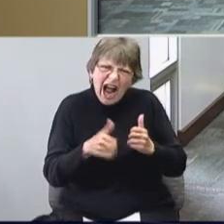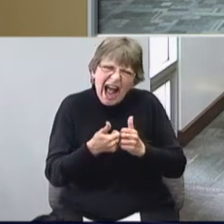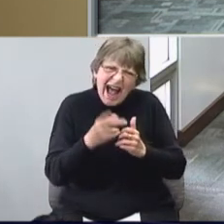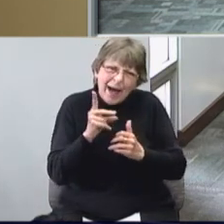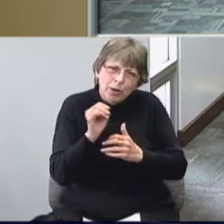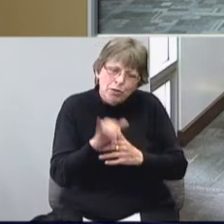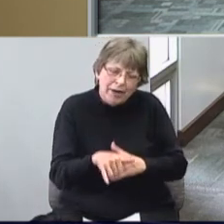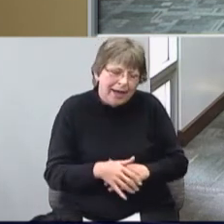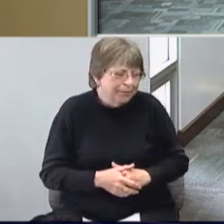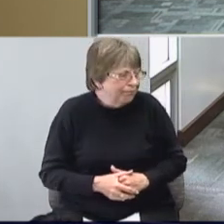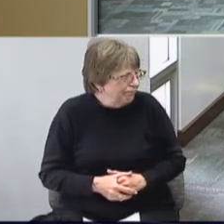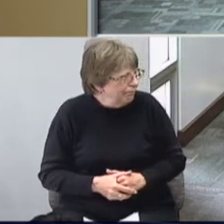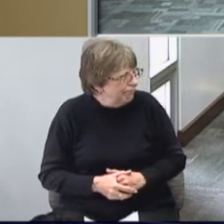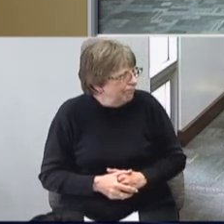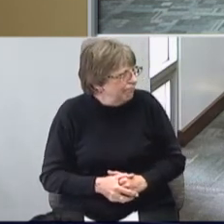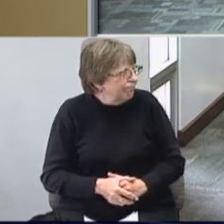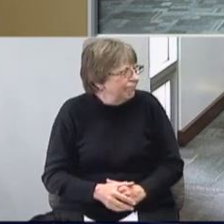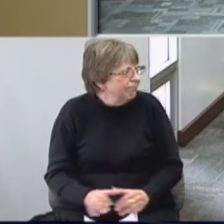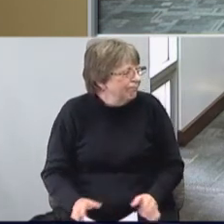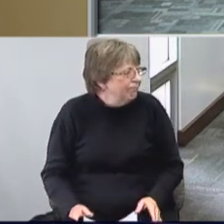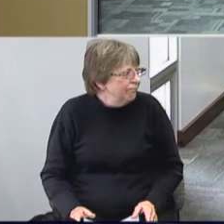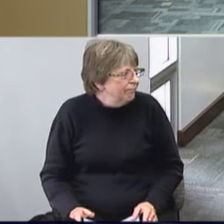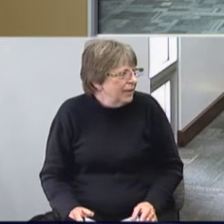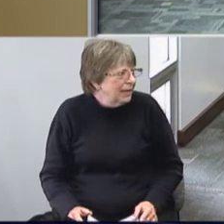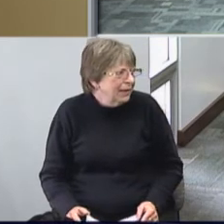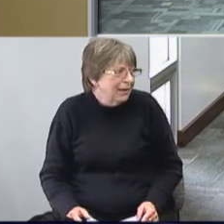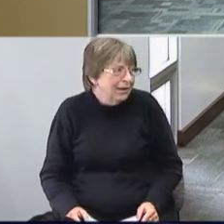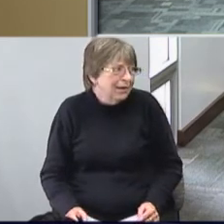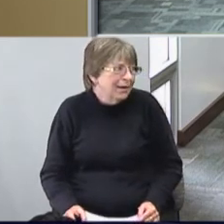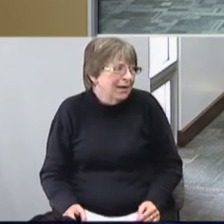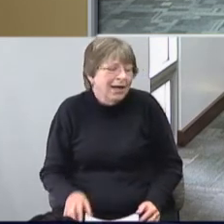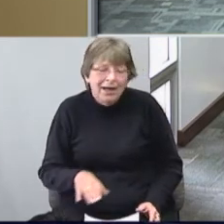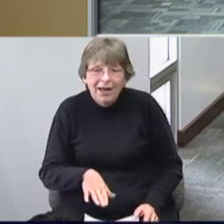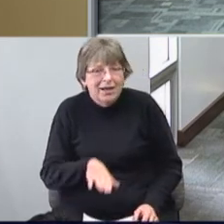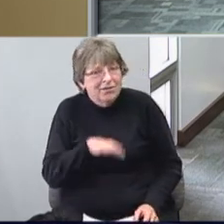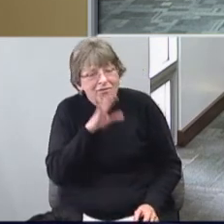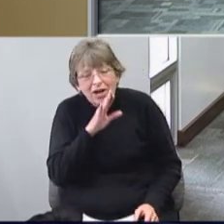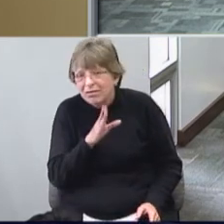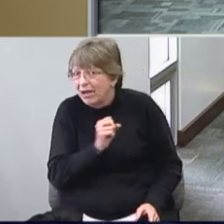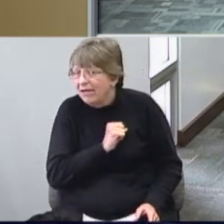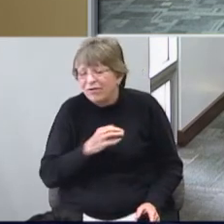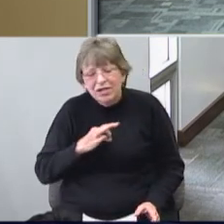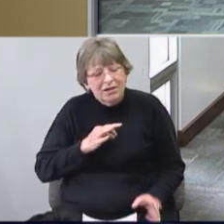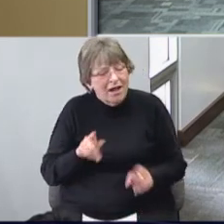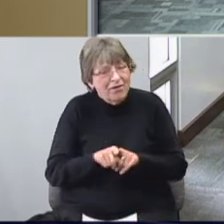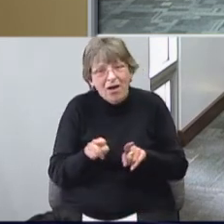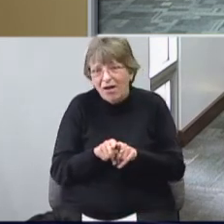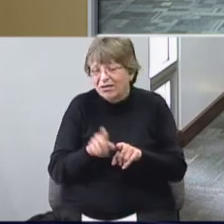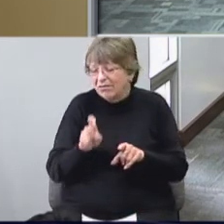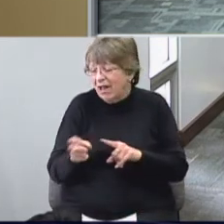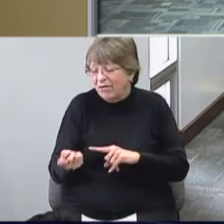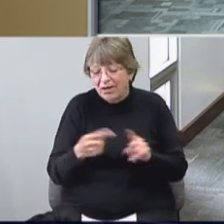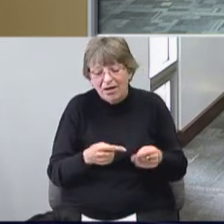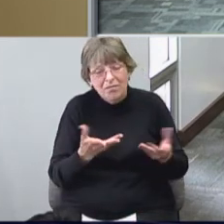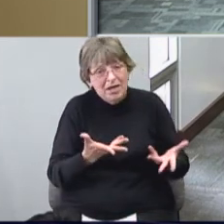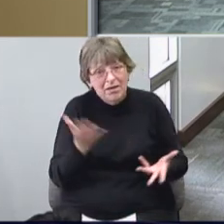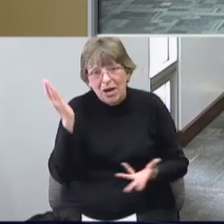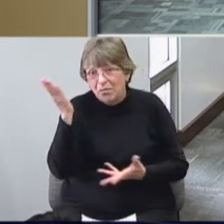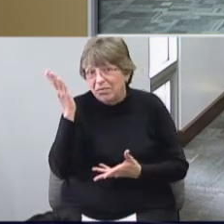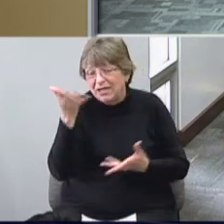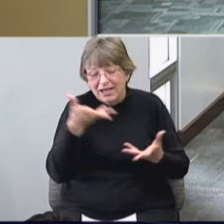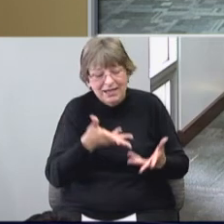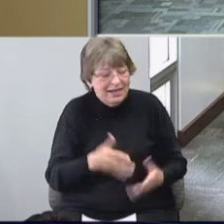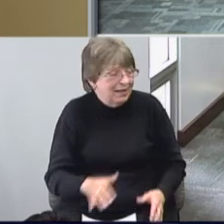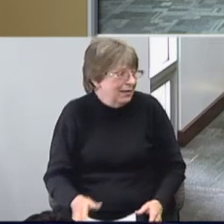something Yeah. I will commit to the council to do, because it's just as frustrating for staff to have to come here and present these